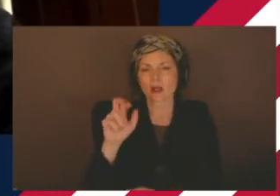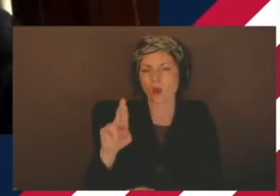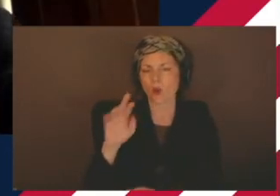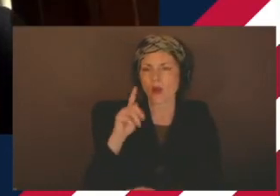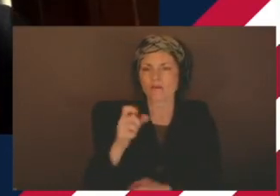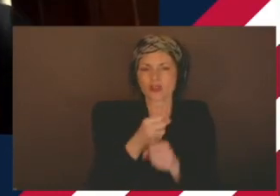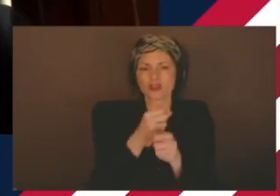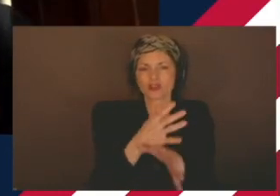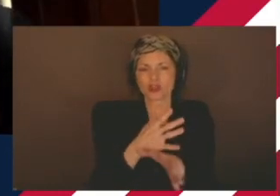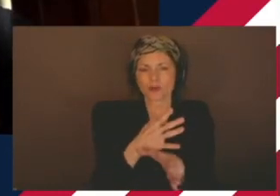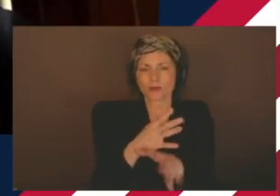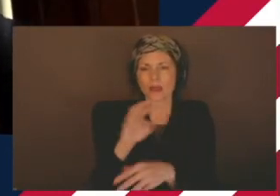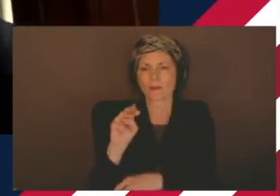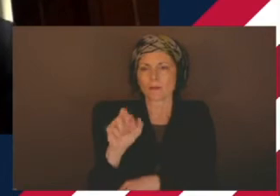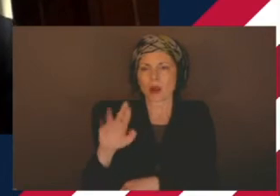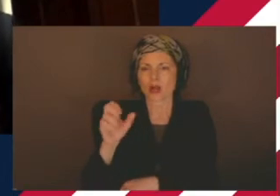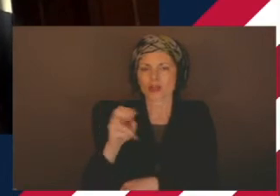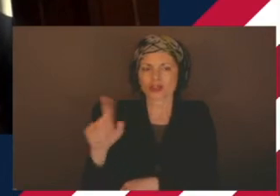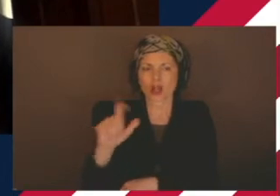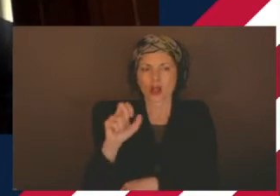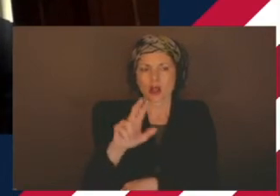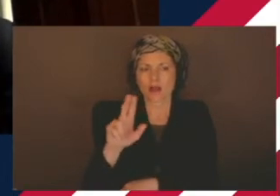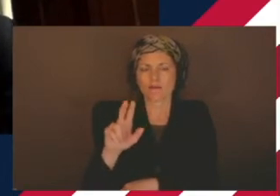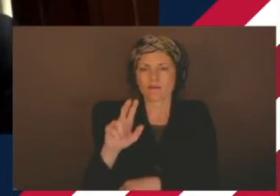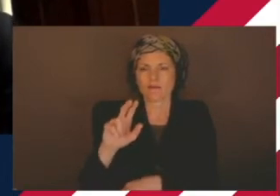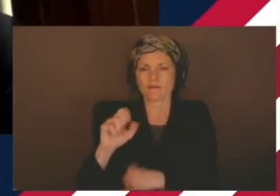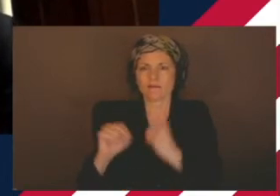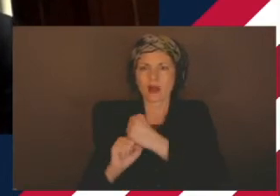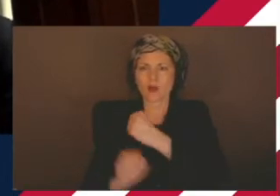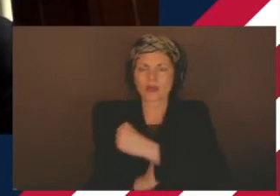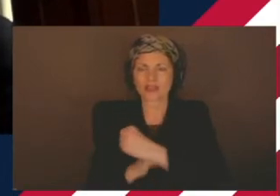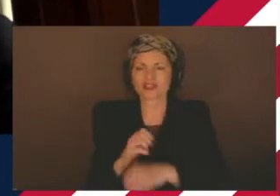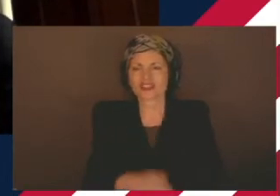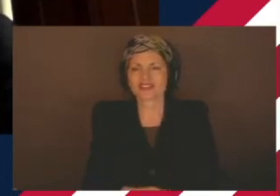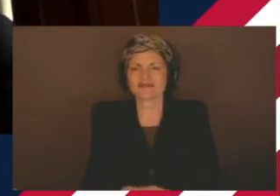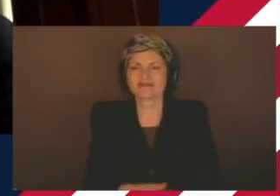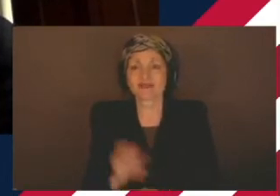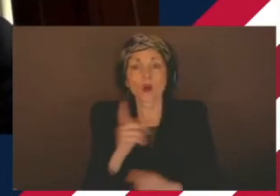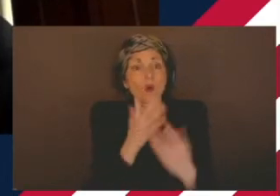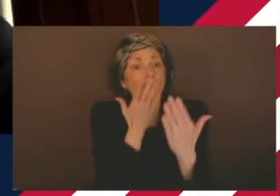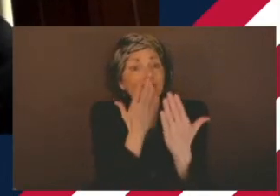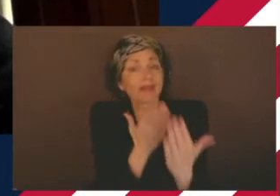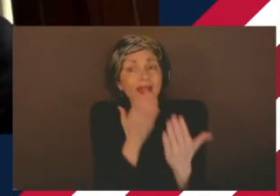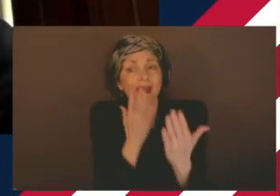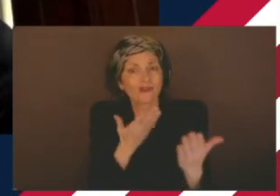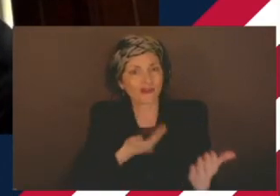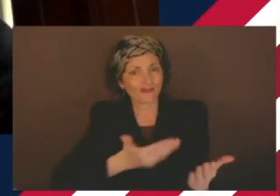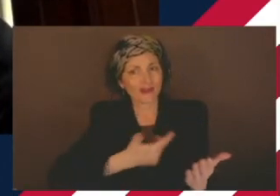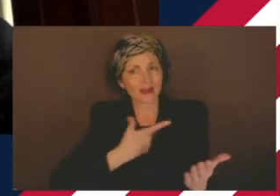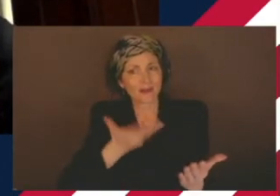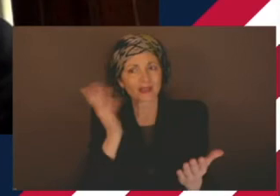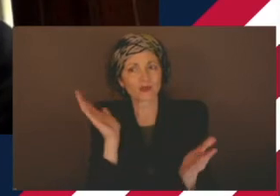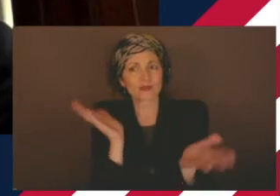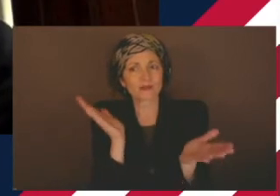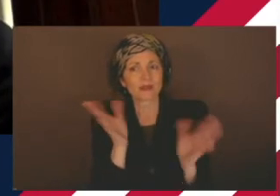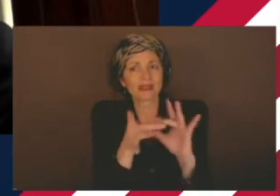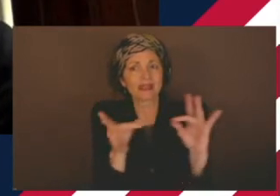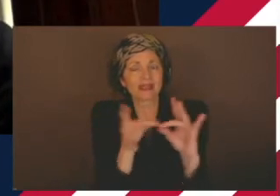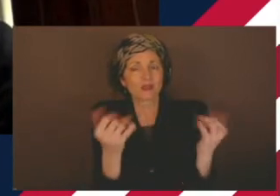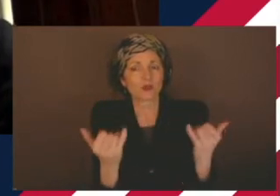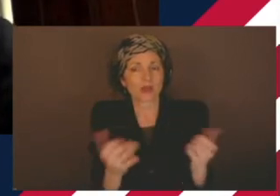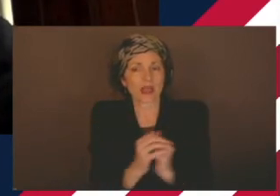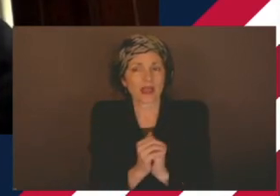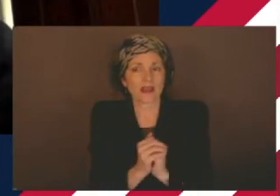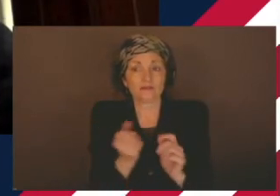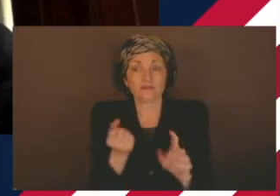Well, thank you so much, Madam Chair, and thank you to the committee for inviting me to speak with you today. Over the next several decades, competition between